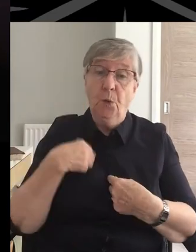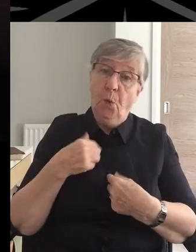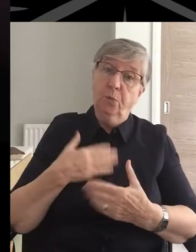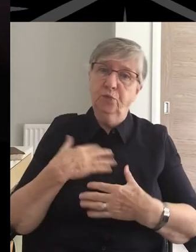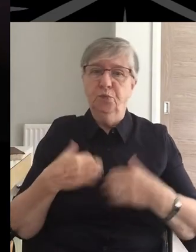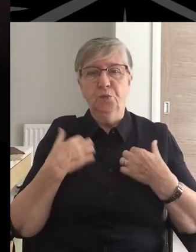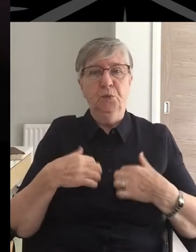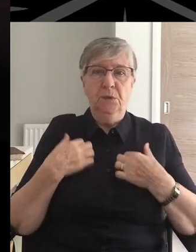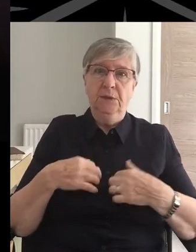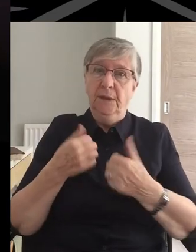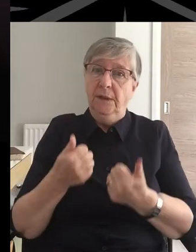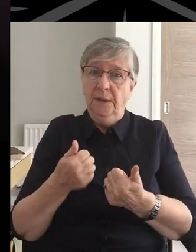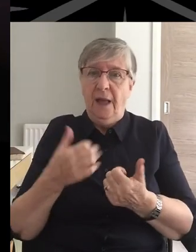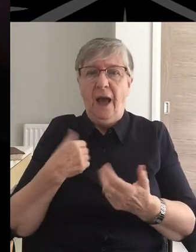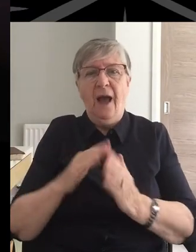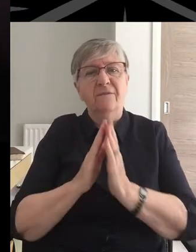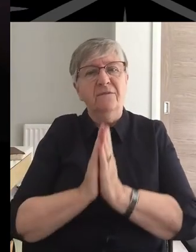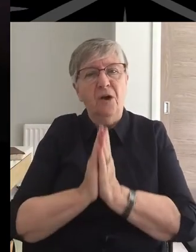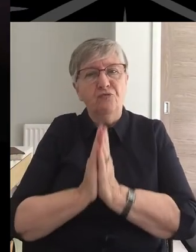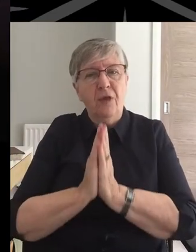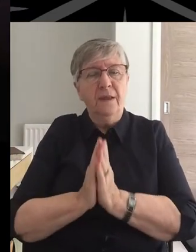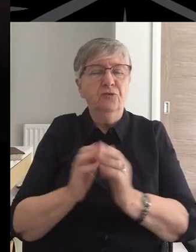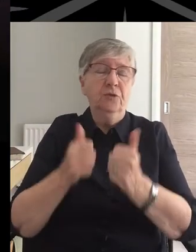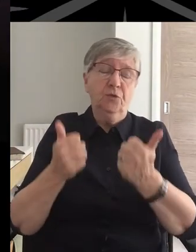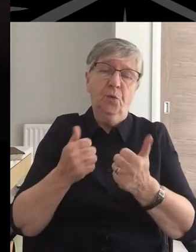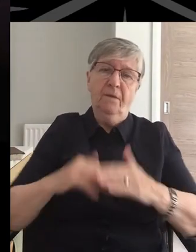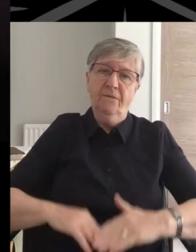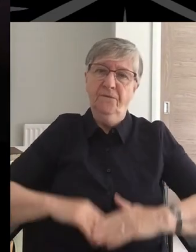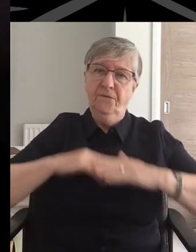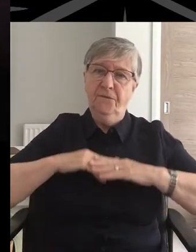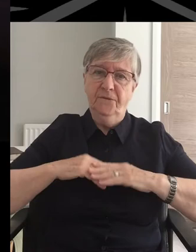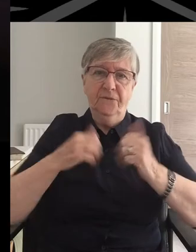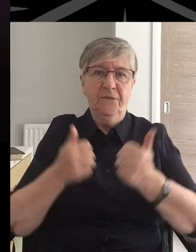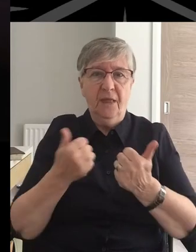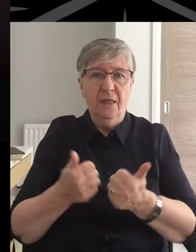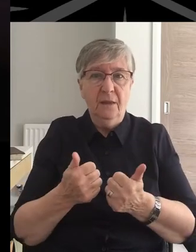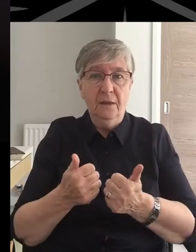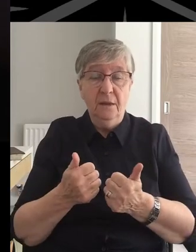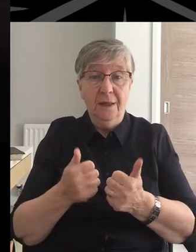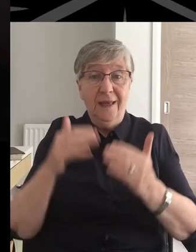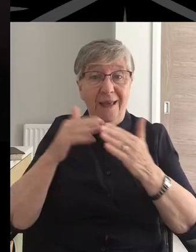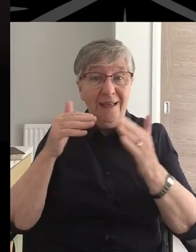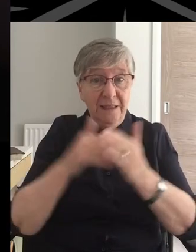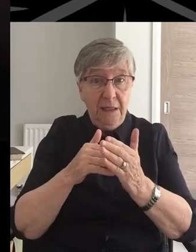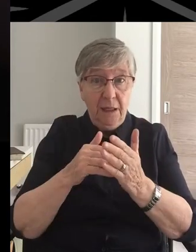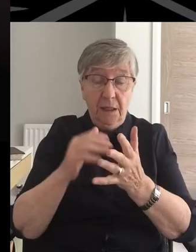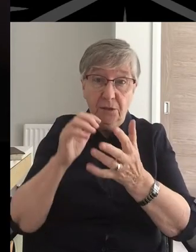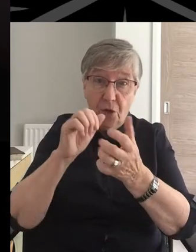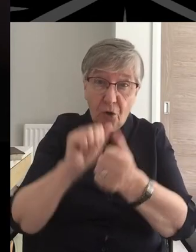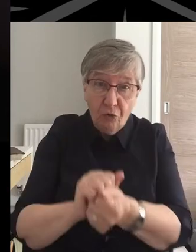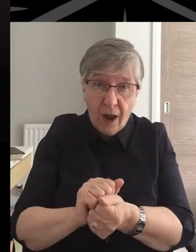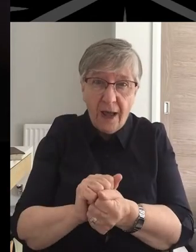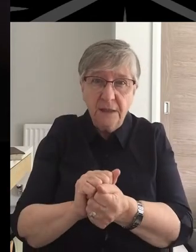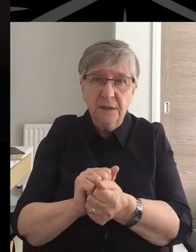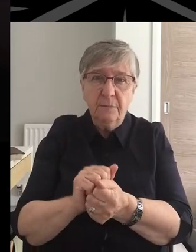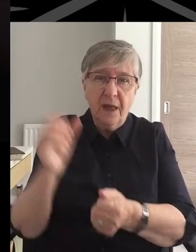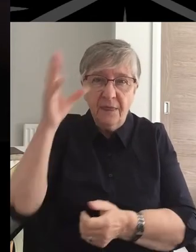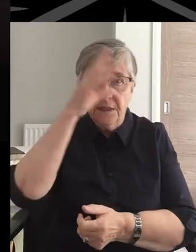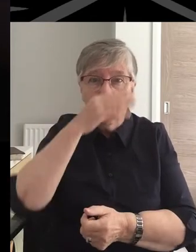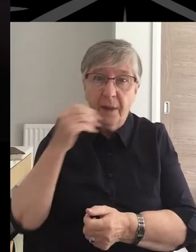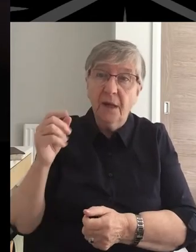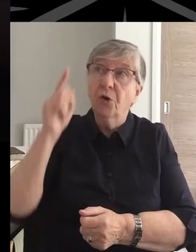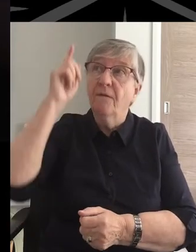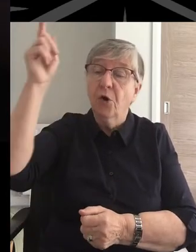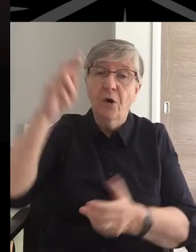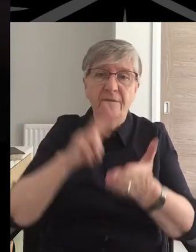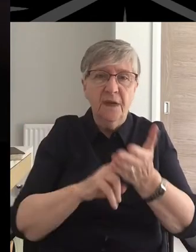them, have our religious batteries charged. Ezekiel is grasped by the Spirit of God, verses 1